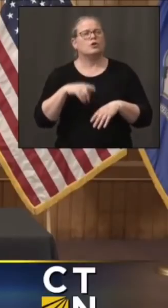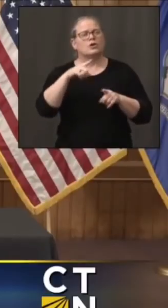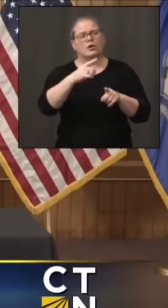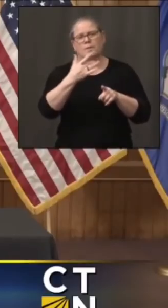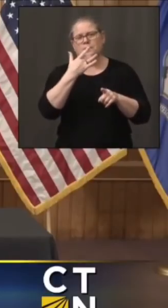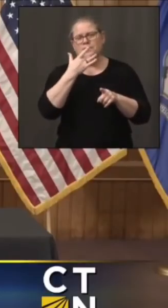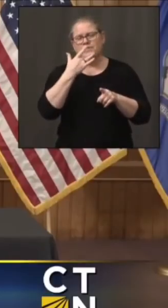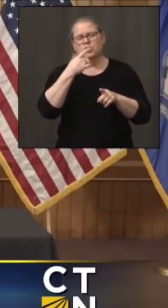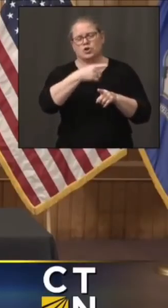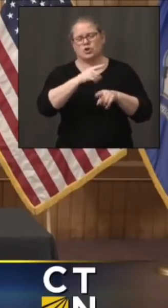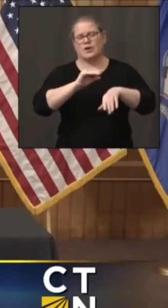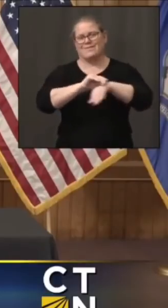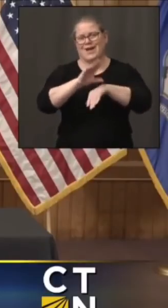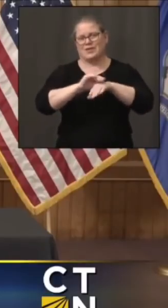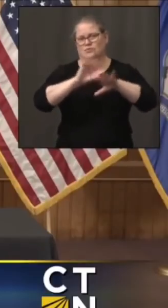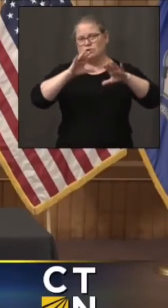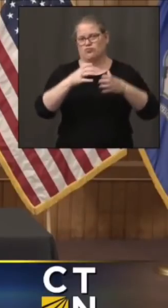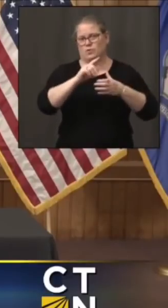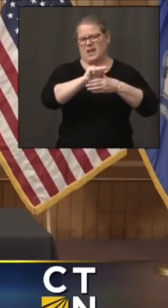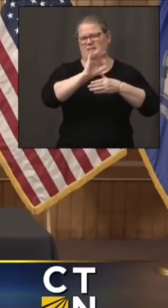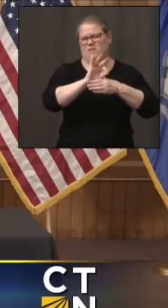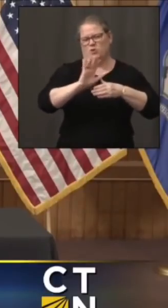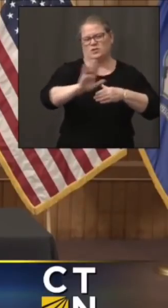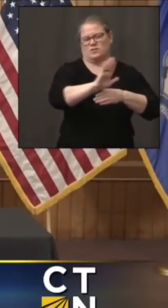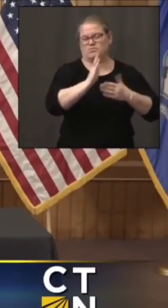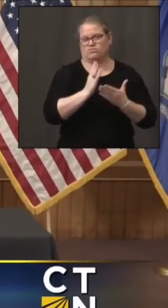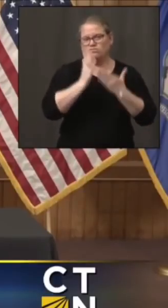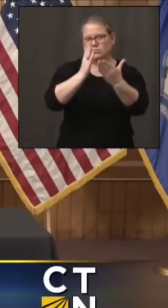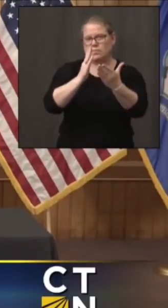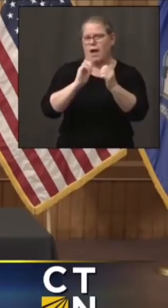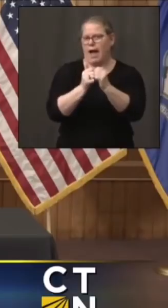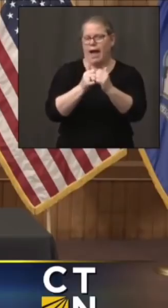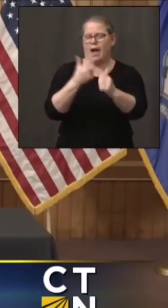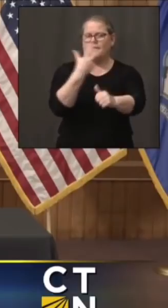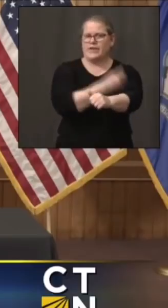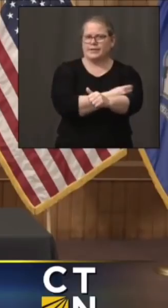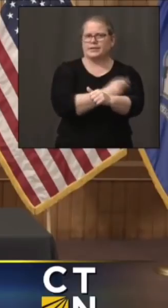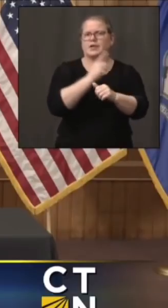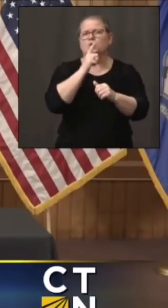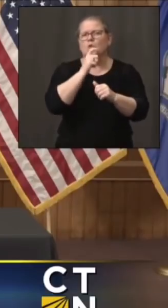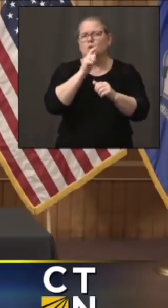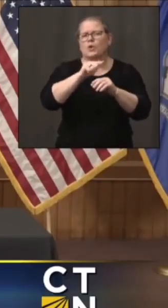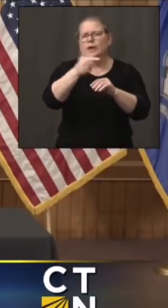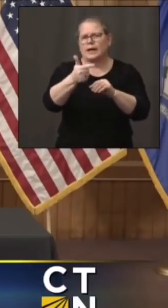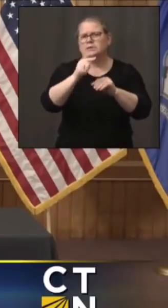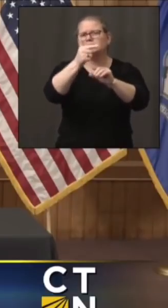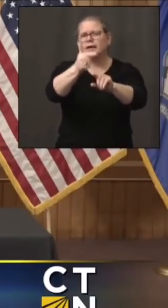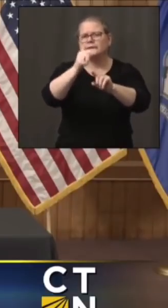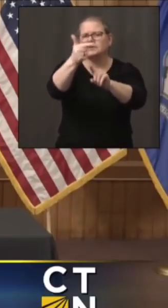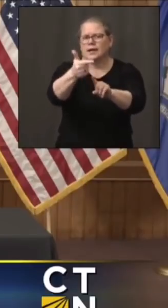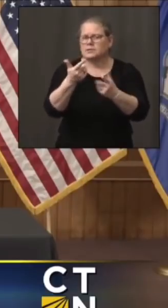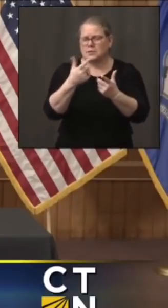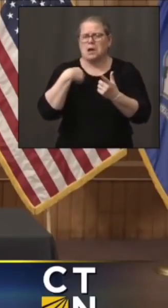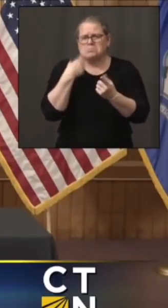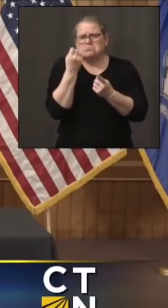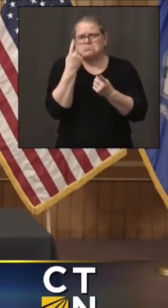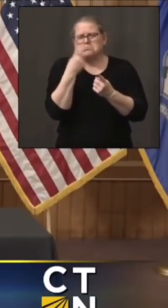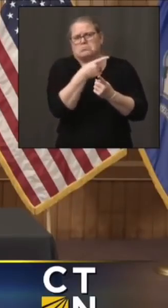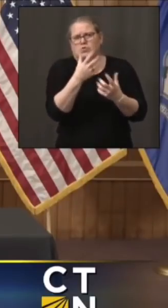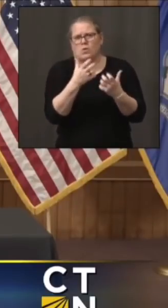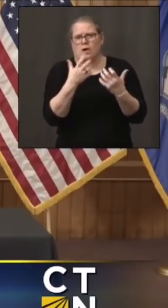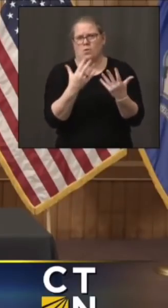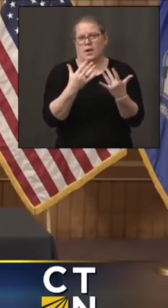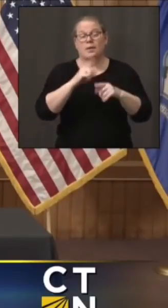advisory committee comes out and meets with their recommendations about vaccine distribution. But given the news that the